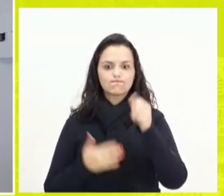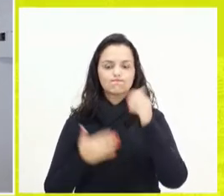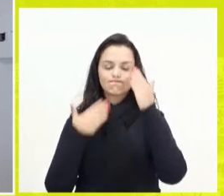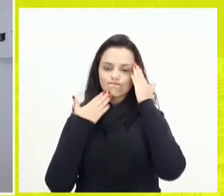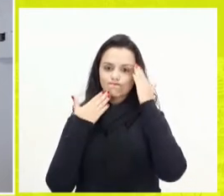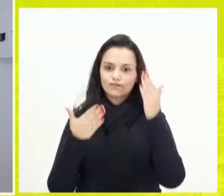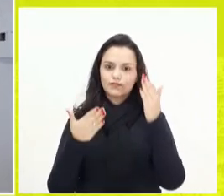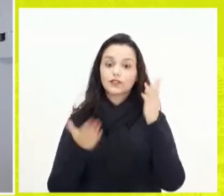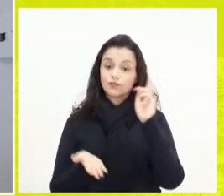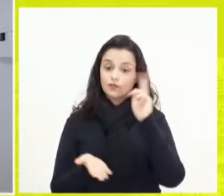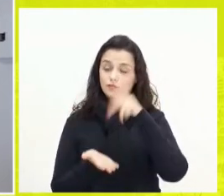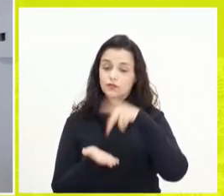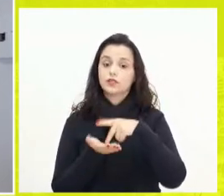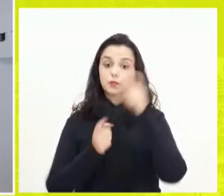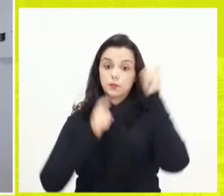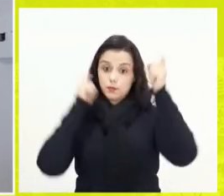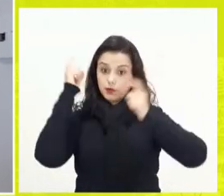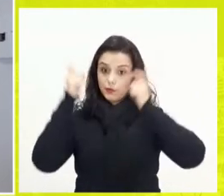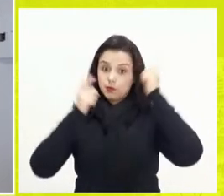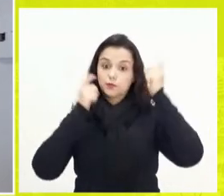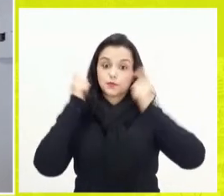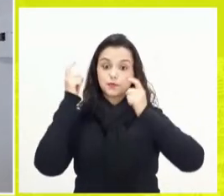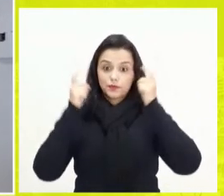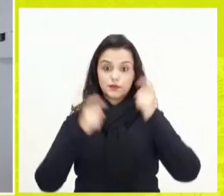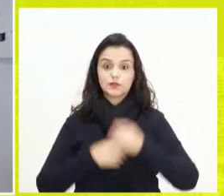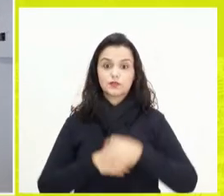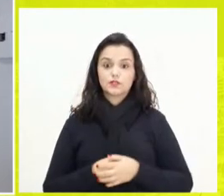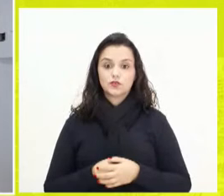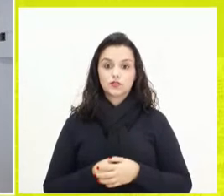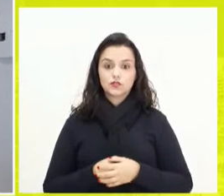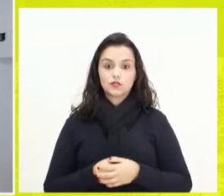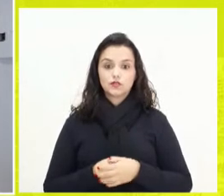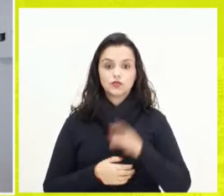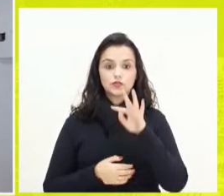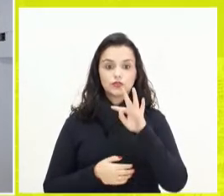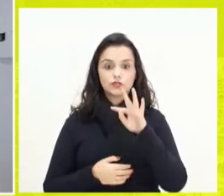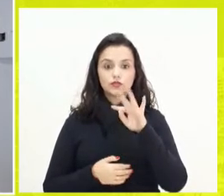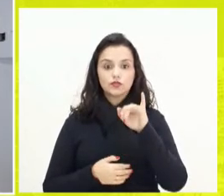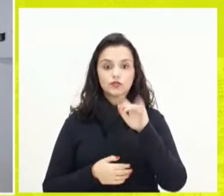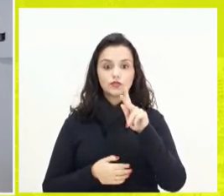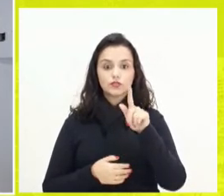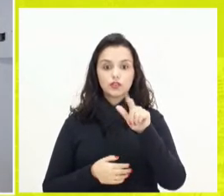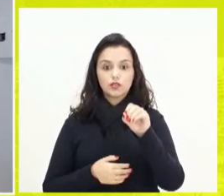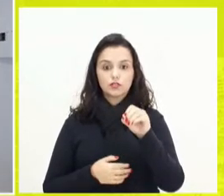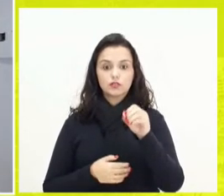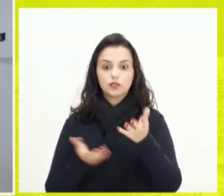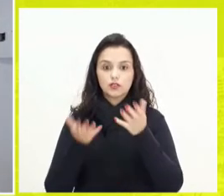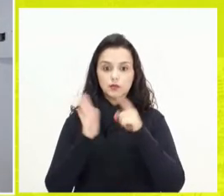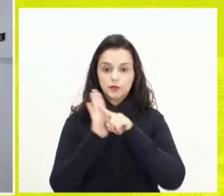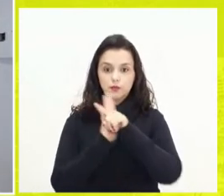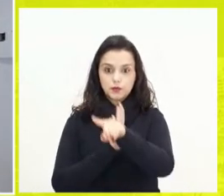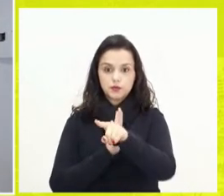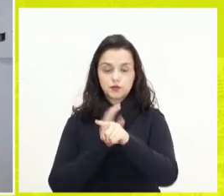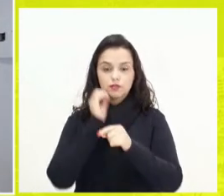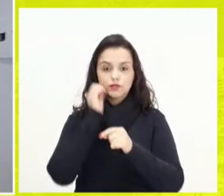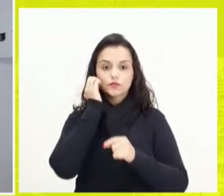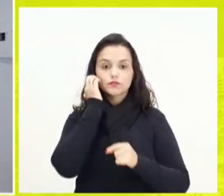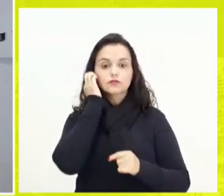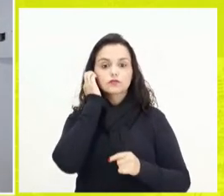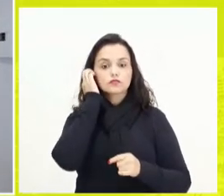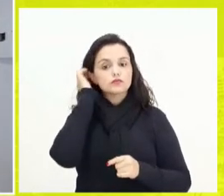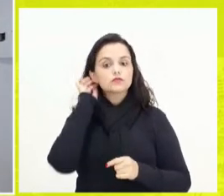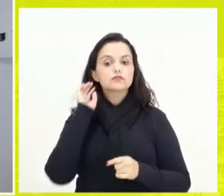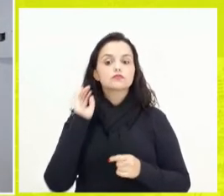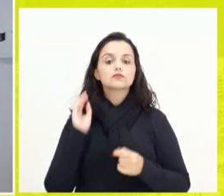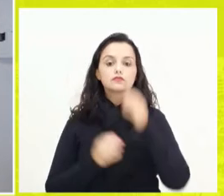much and that situation was horrible and it's important to to to to say that all the time target